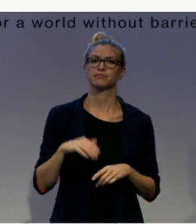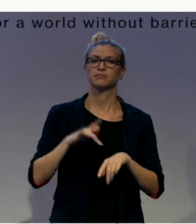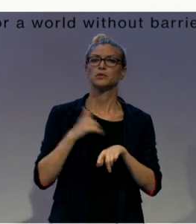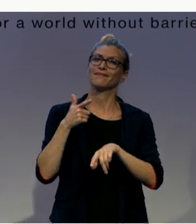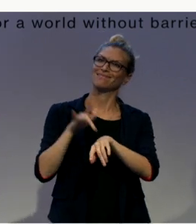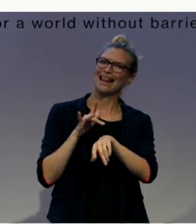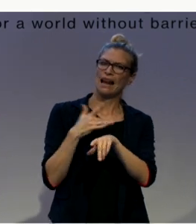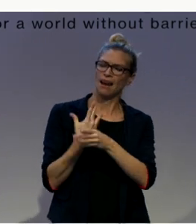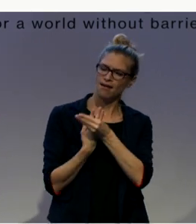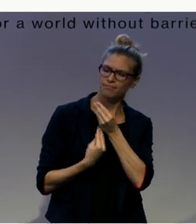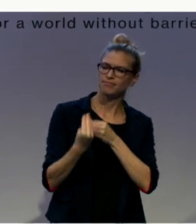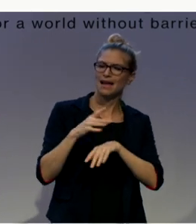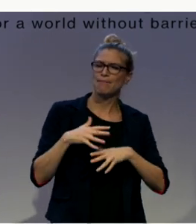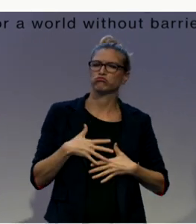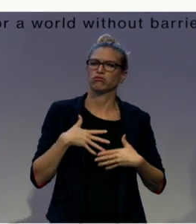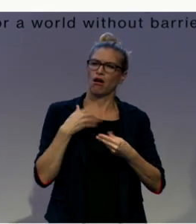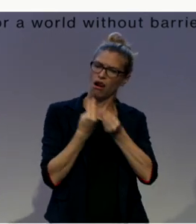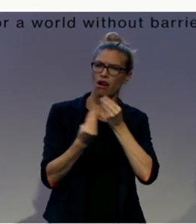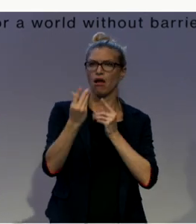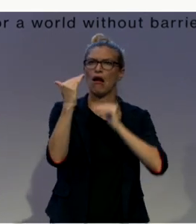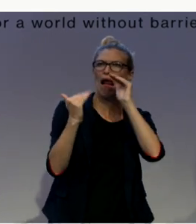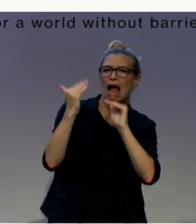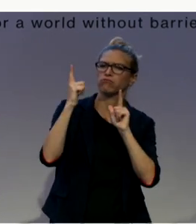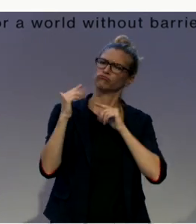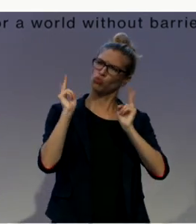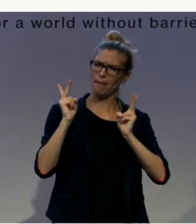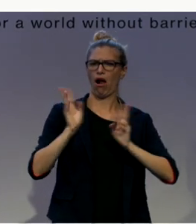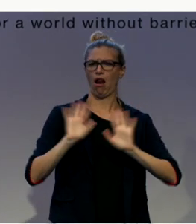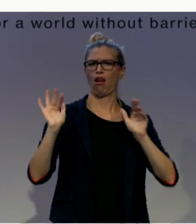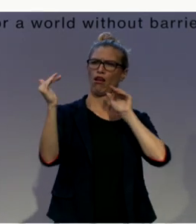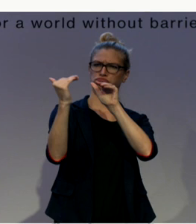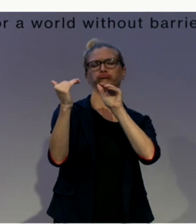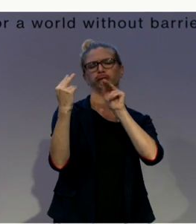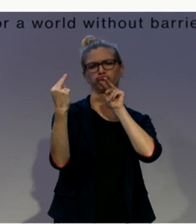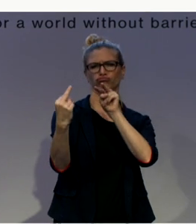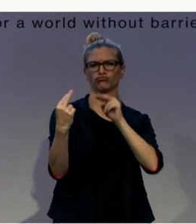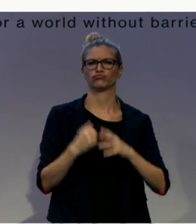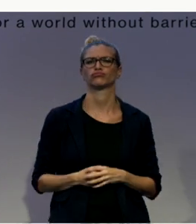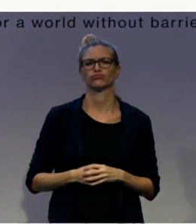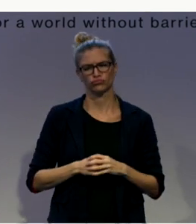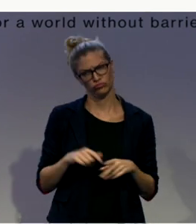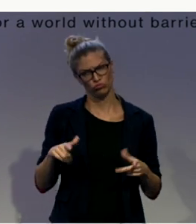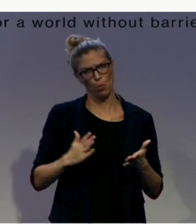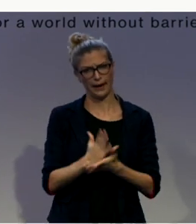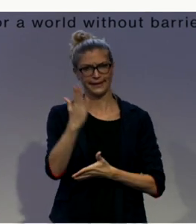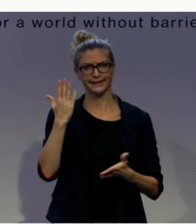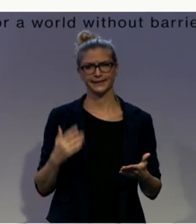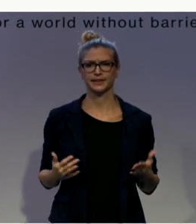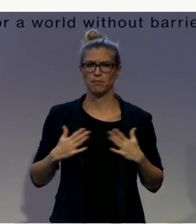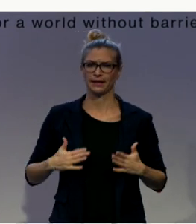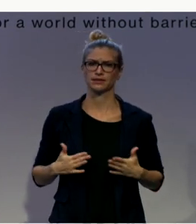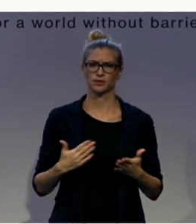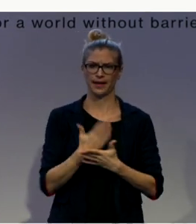it. No, it has to be also through rights and through, I don't mean